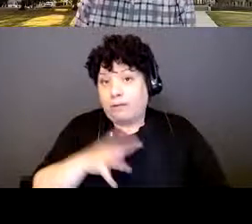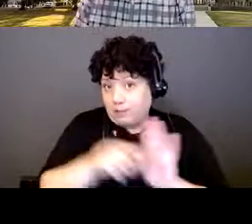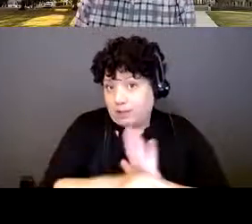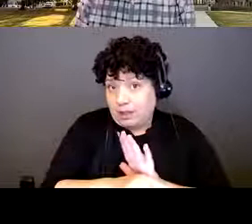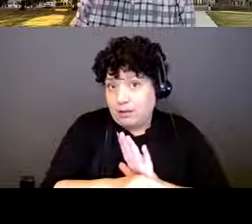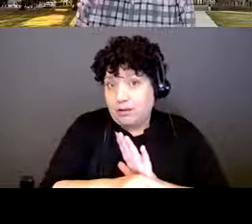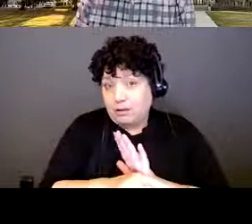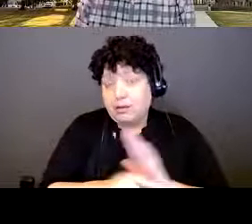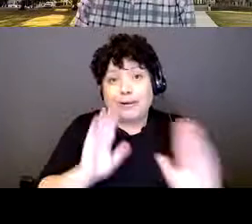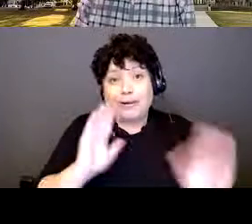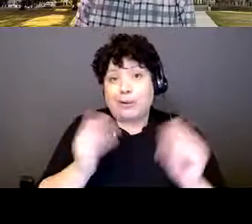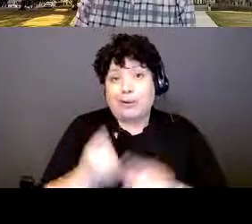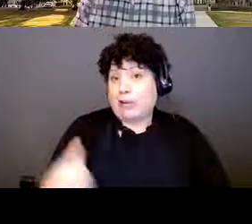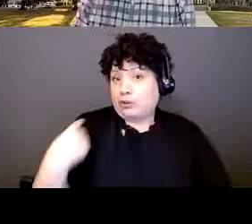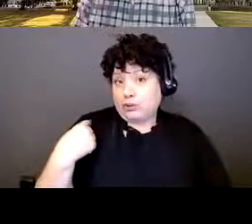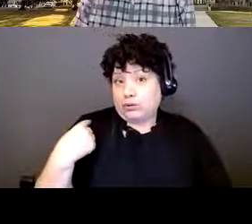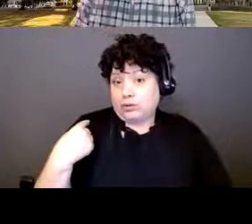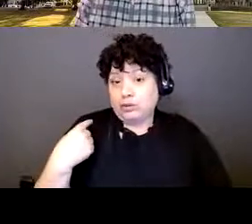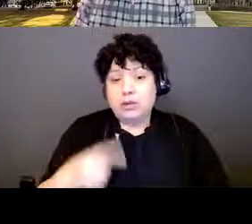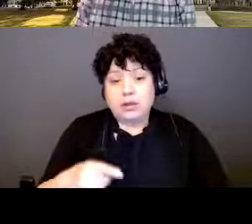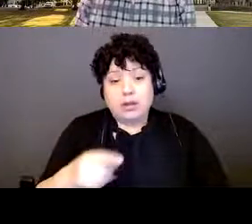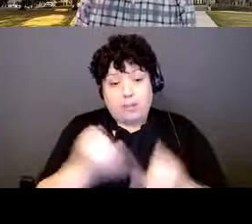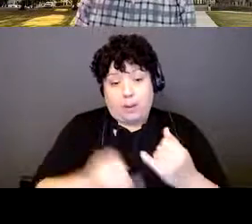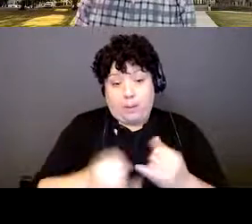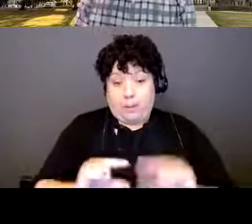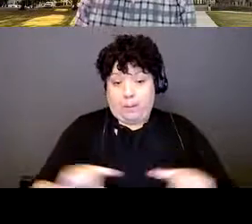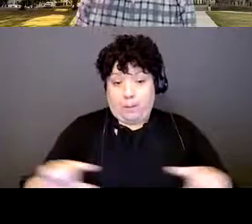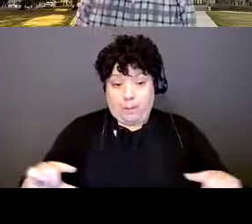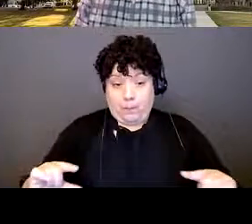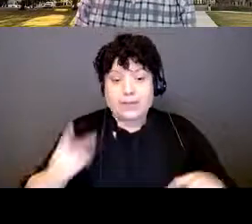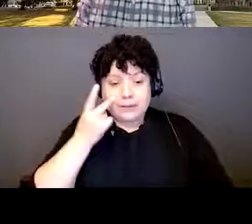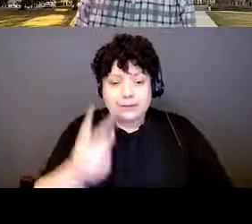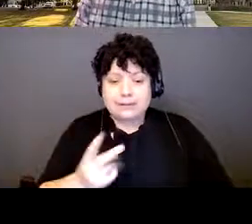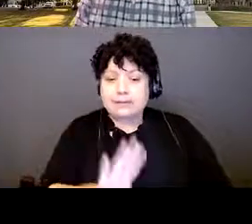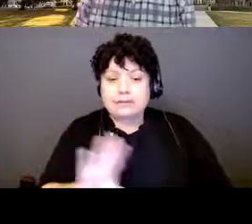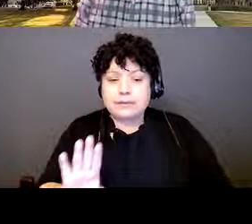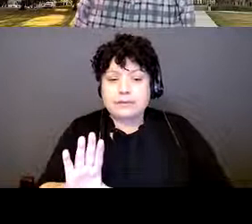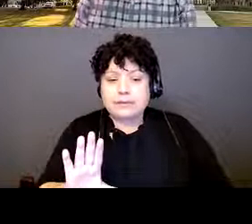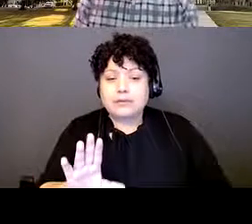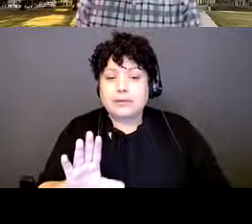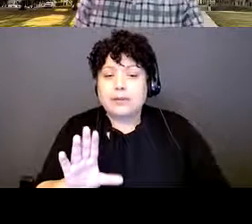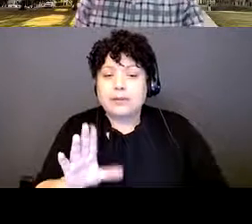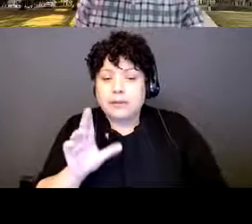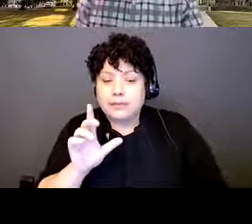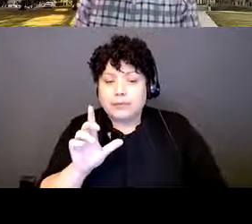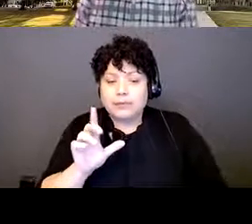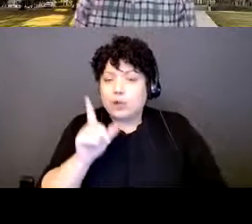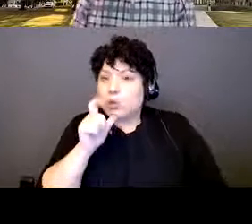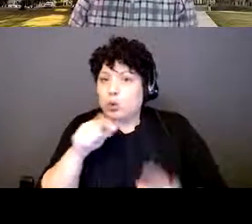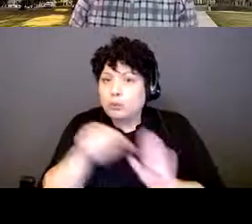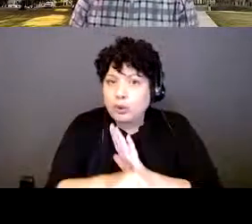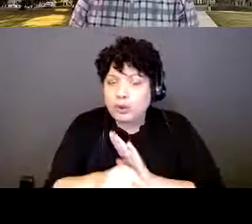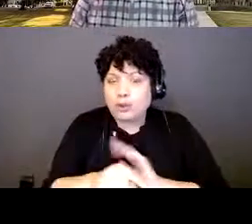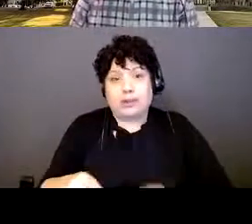time last year. So you can see at the bottom sort of the breakdown of the perpetrators. 20 of them are